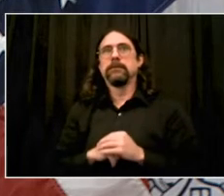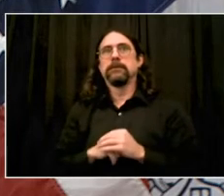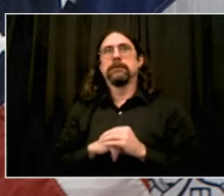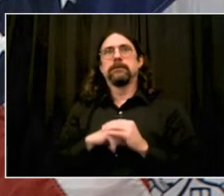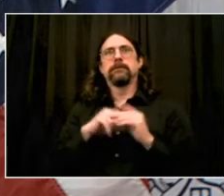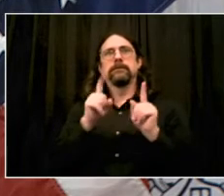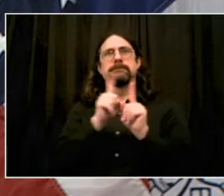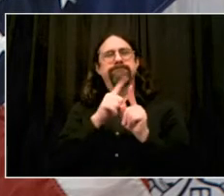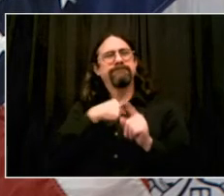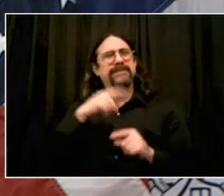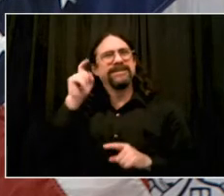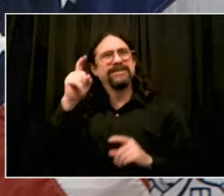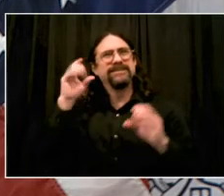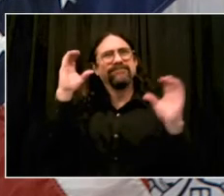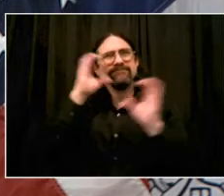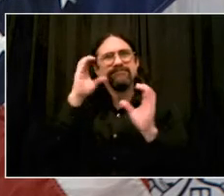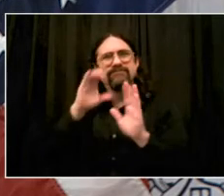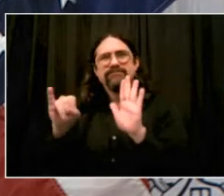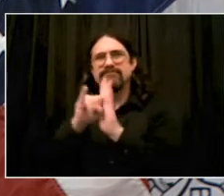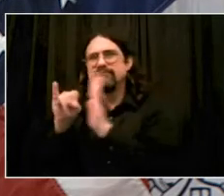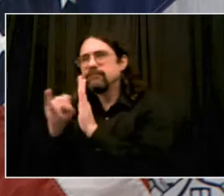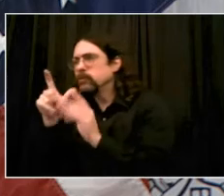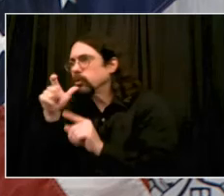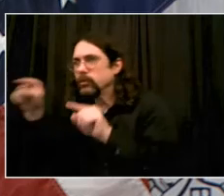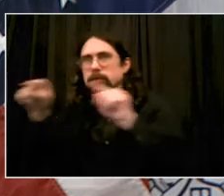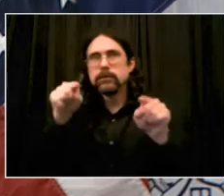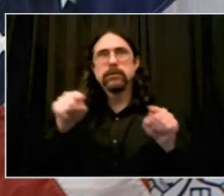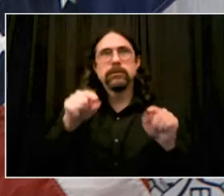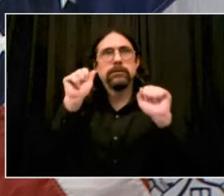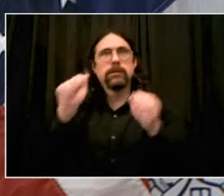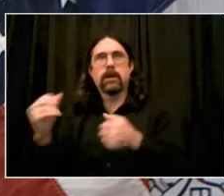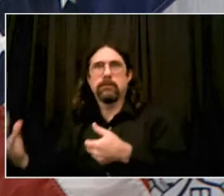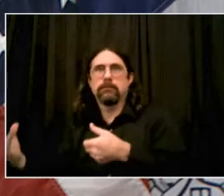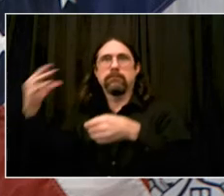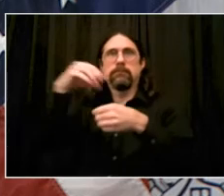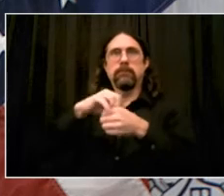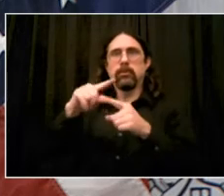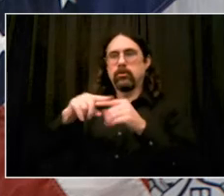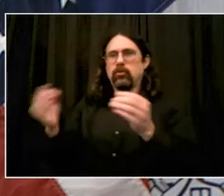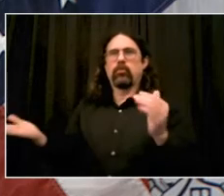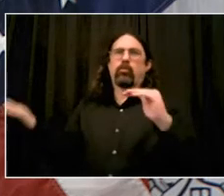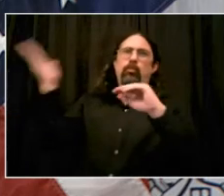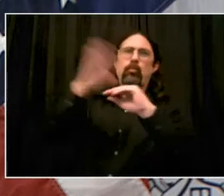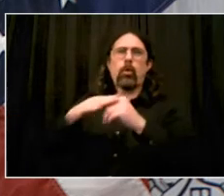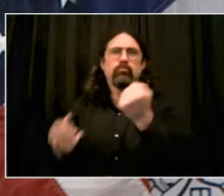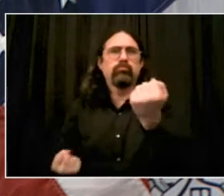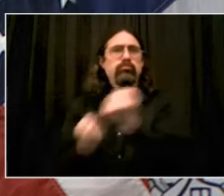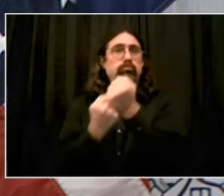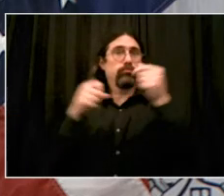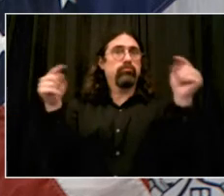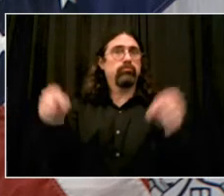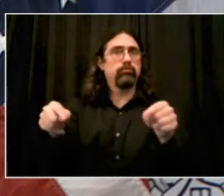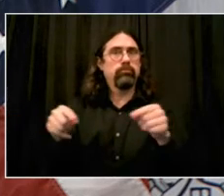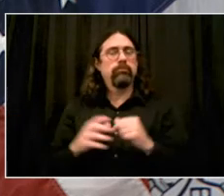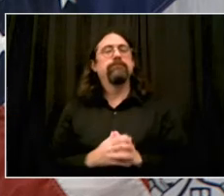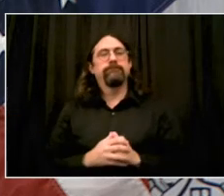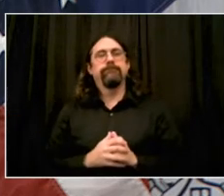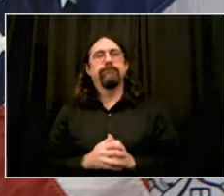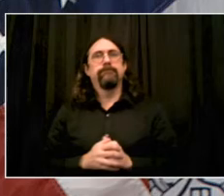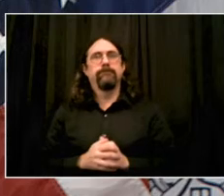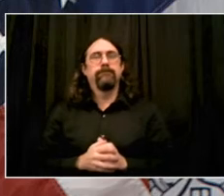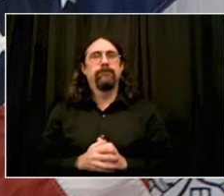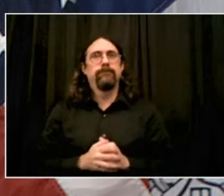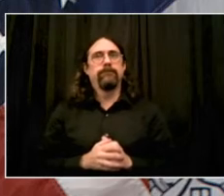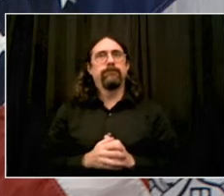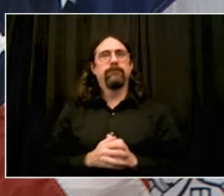understanding how much of an impact this can make for all working people in New York City, and particularly in communities of color where we need to build